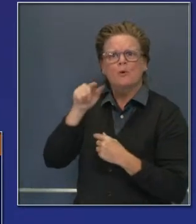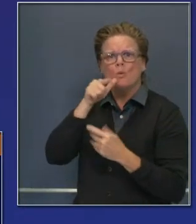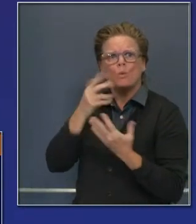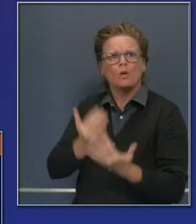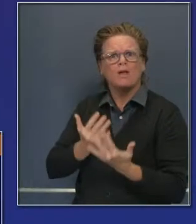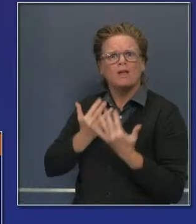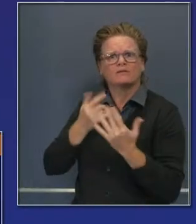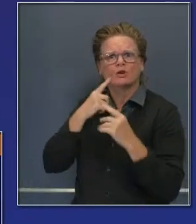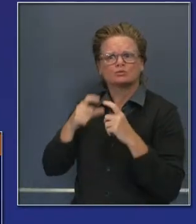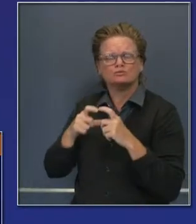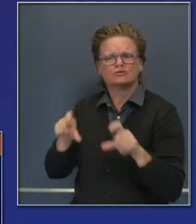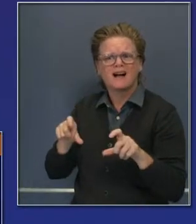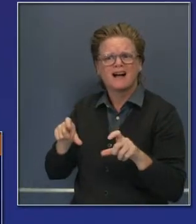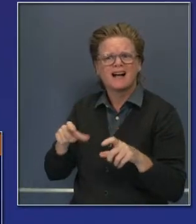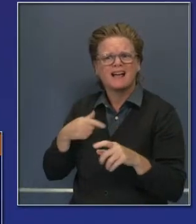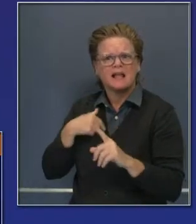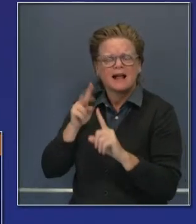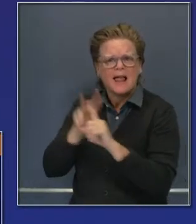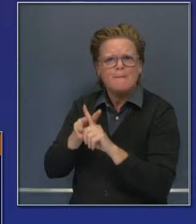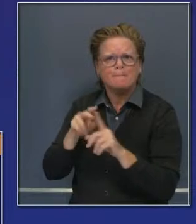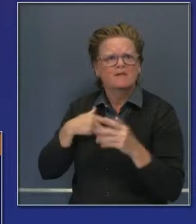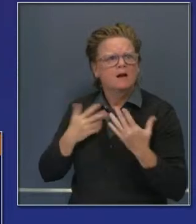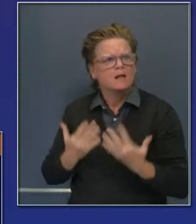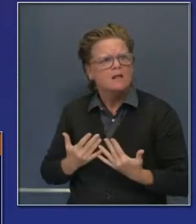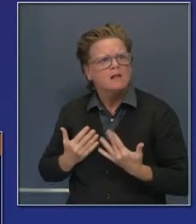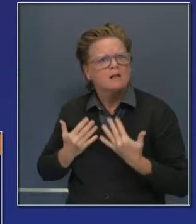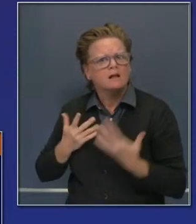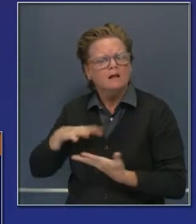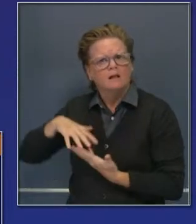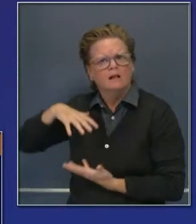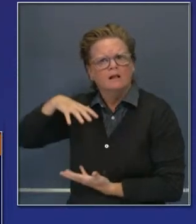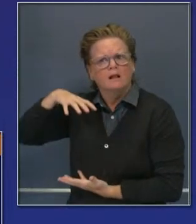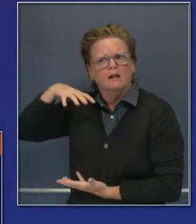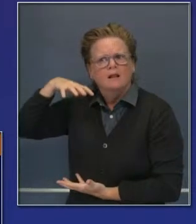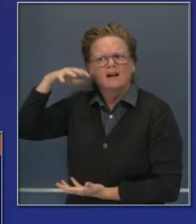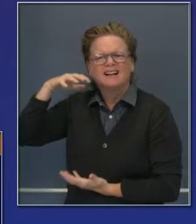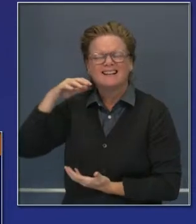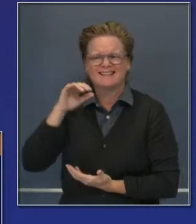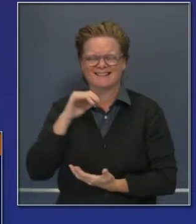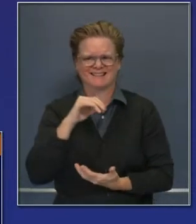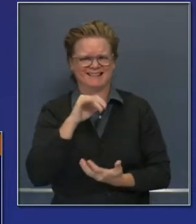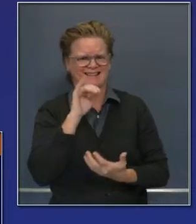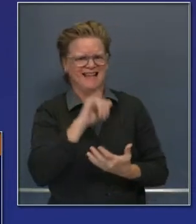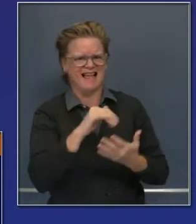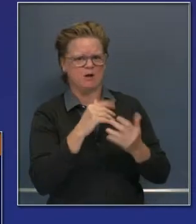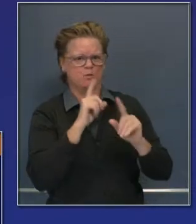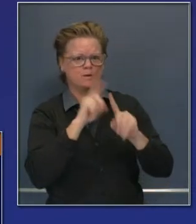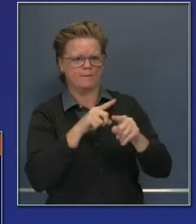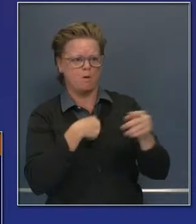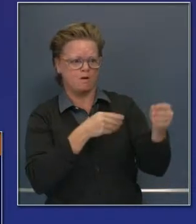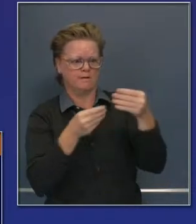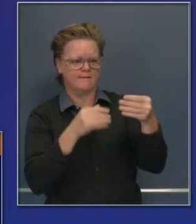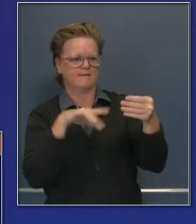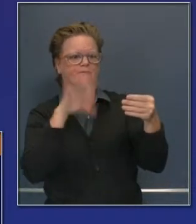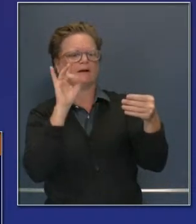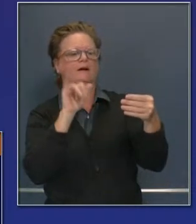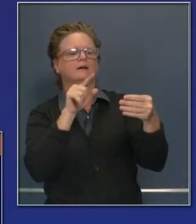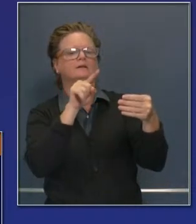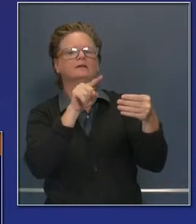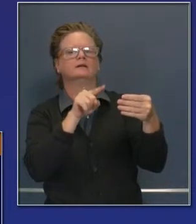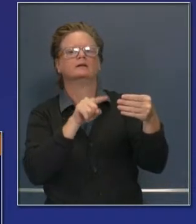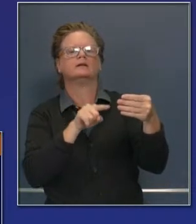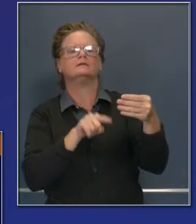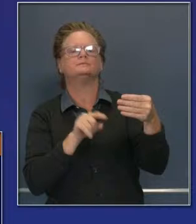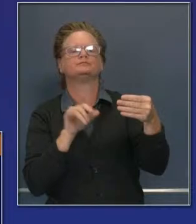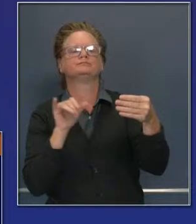remarkable, showed an independent review that showed our system, as challenged as it's been, is actually